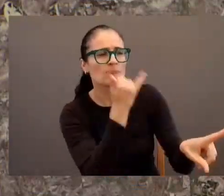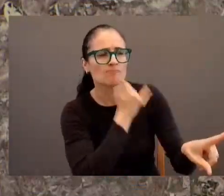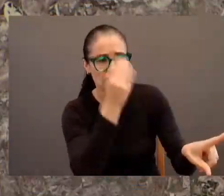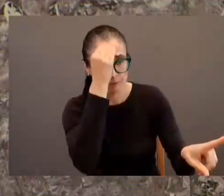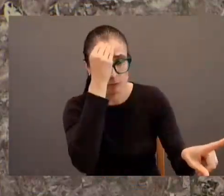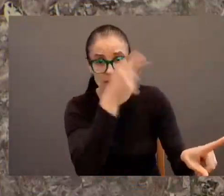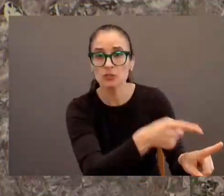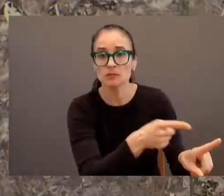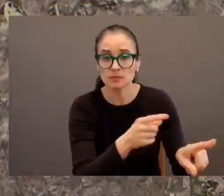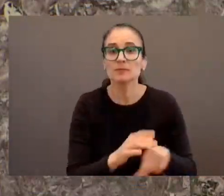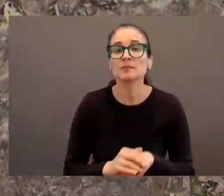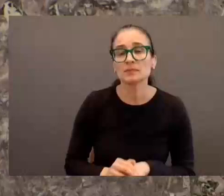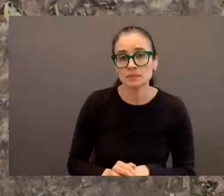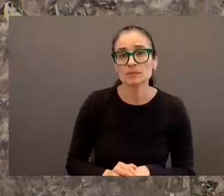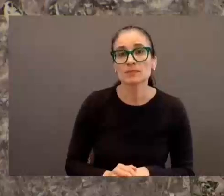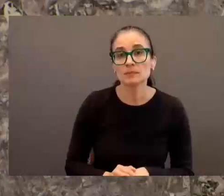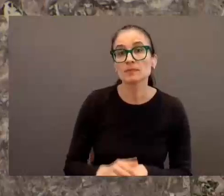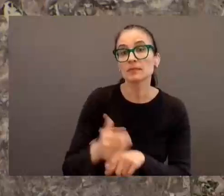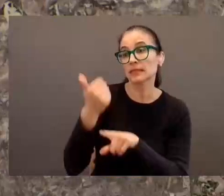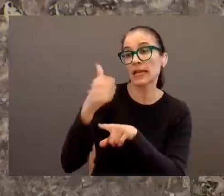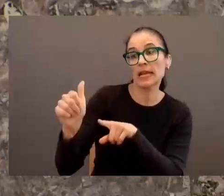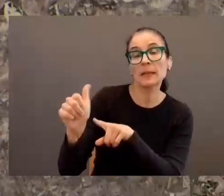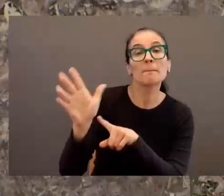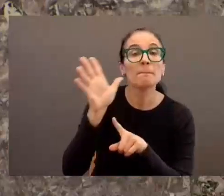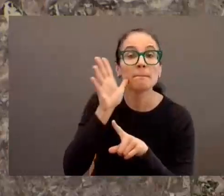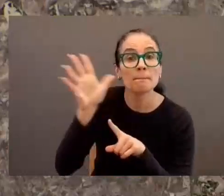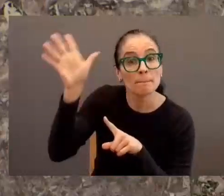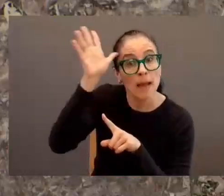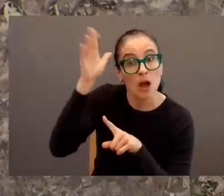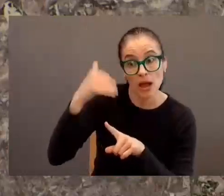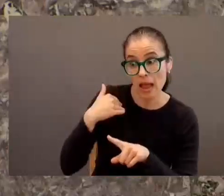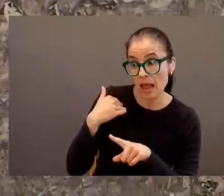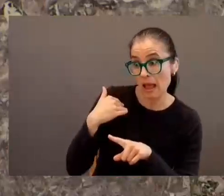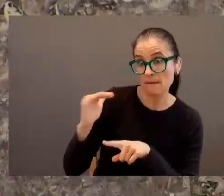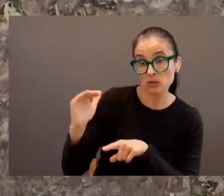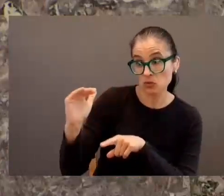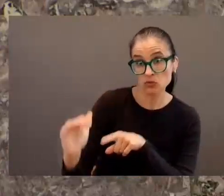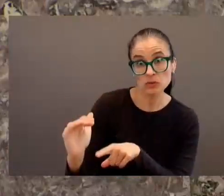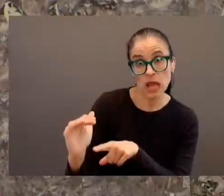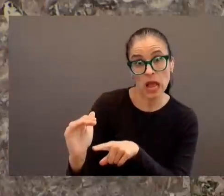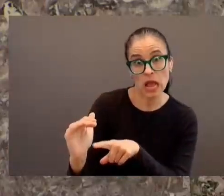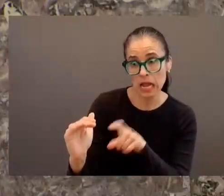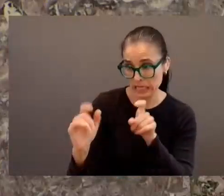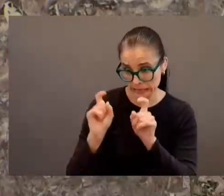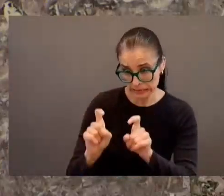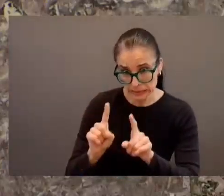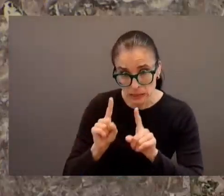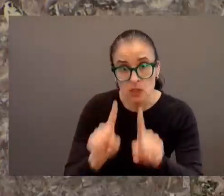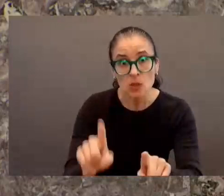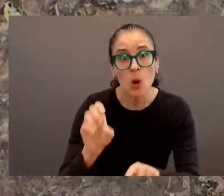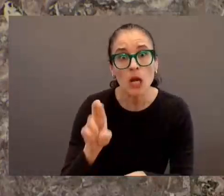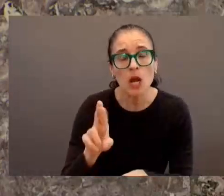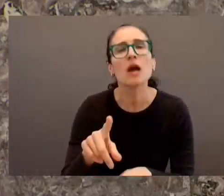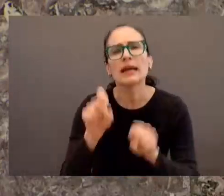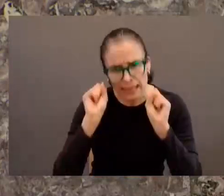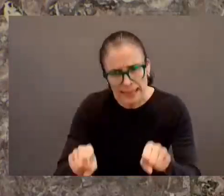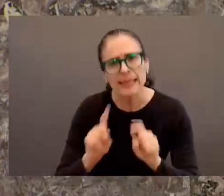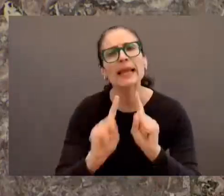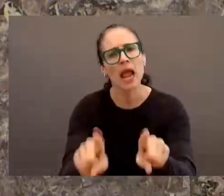parent with a child in need of emergency care can and should continue to go to Kelowna General Hospital, where